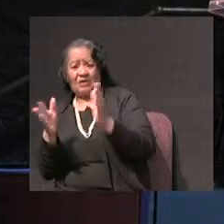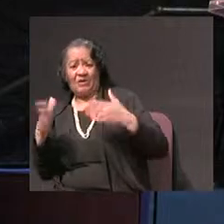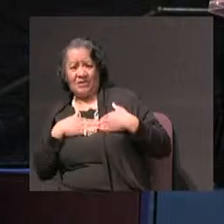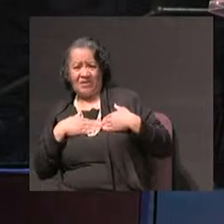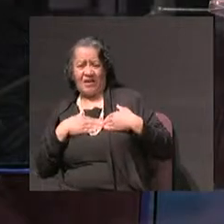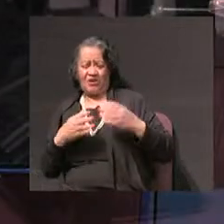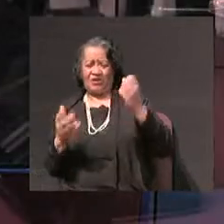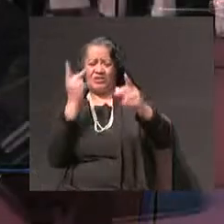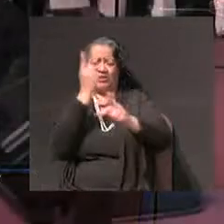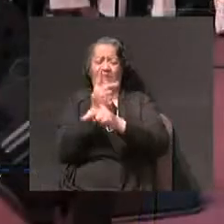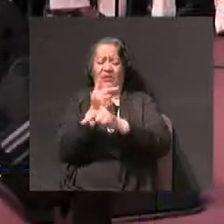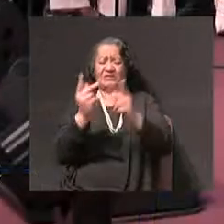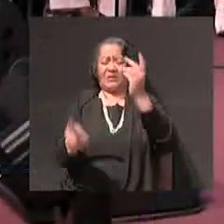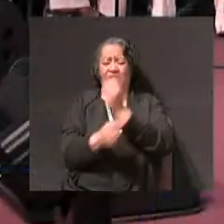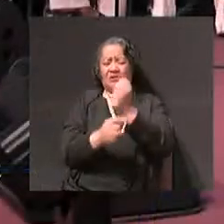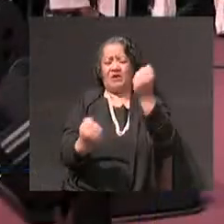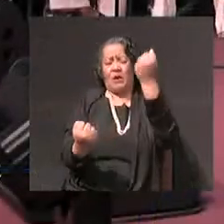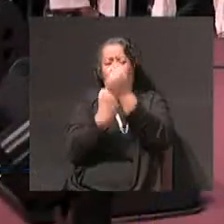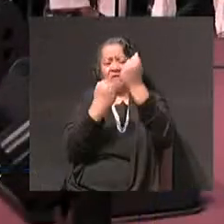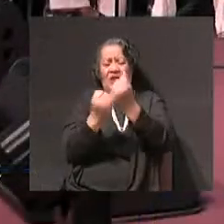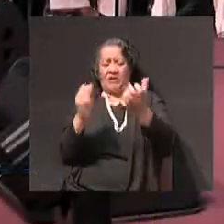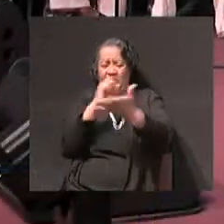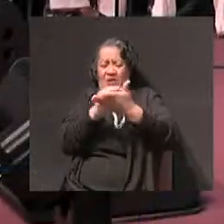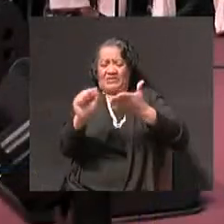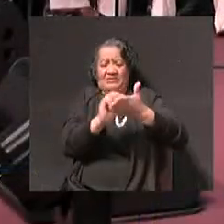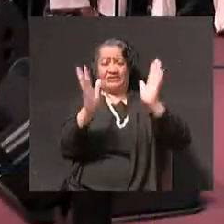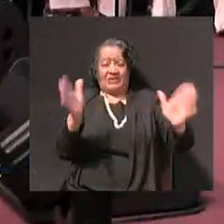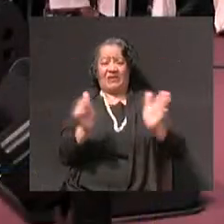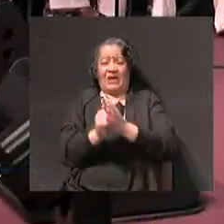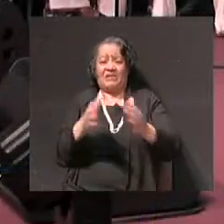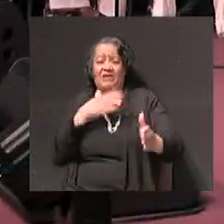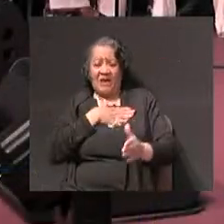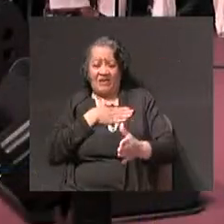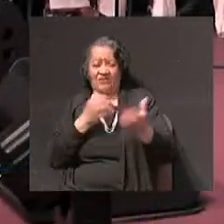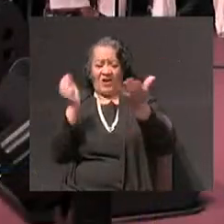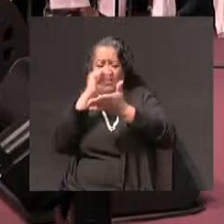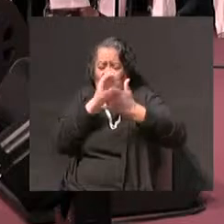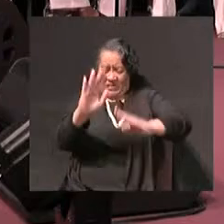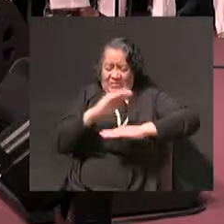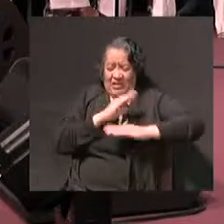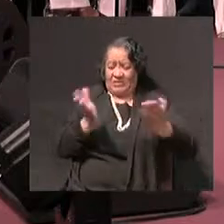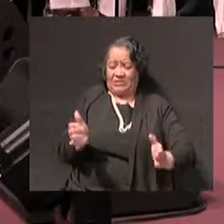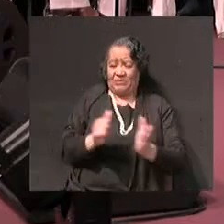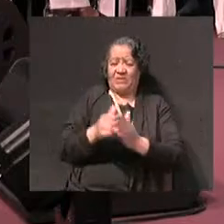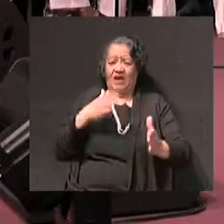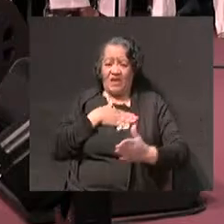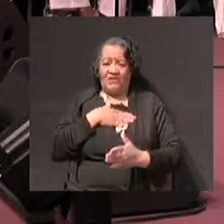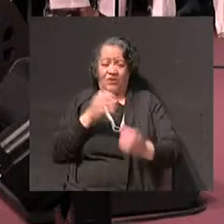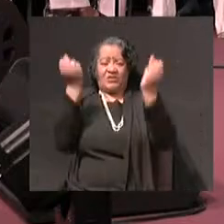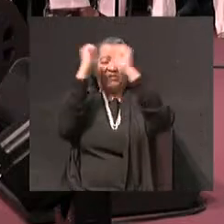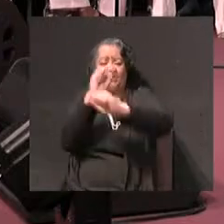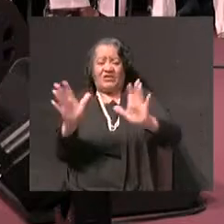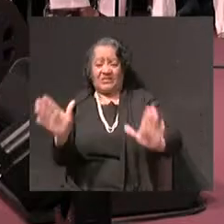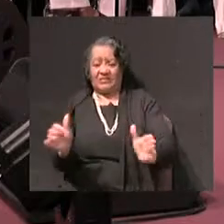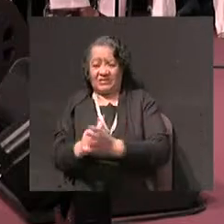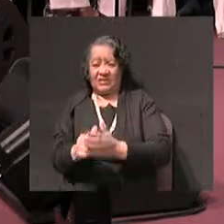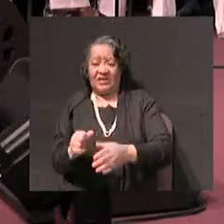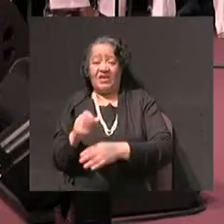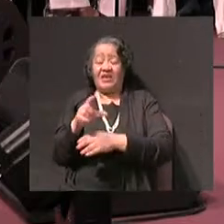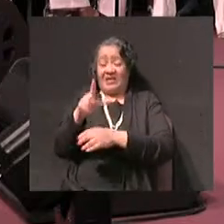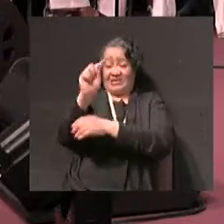my sustainer. He's my sanctifier. He's my satisfier. He's my savior.